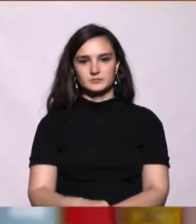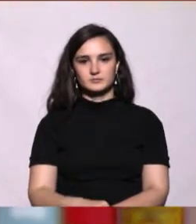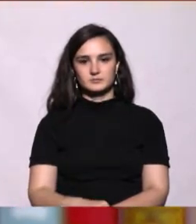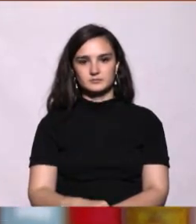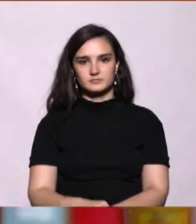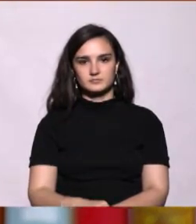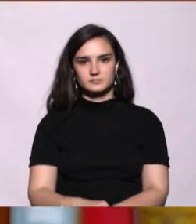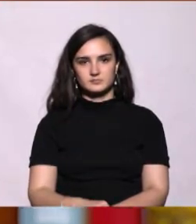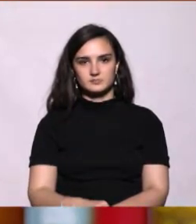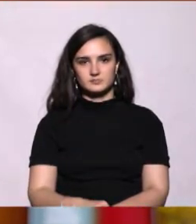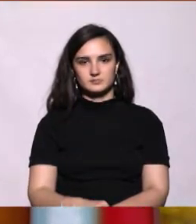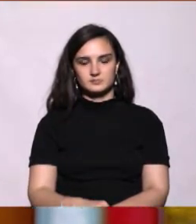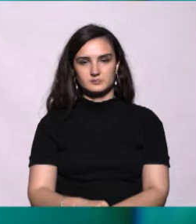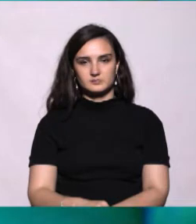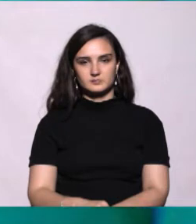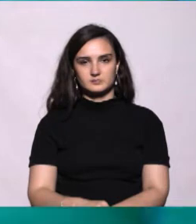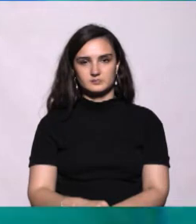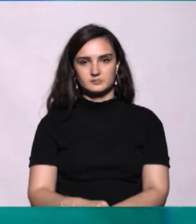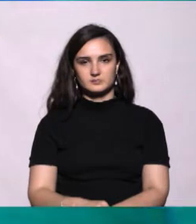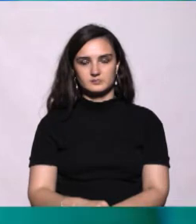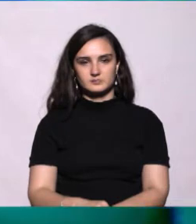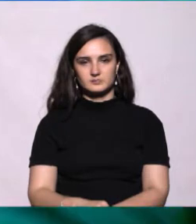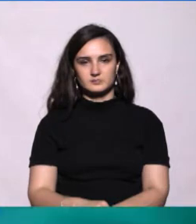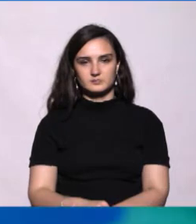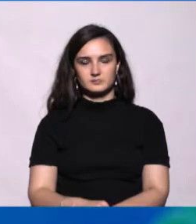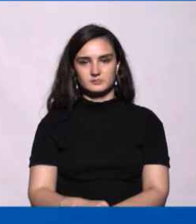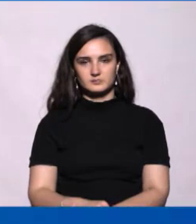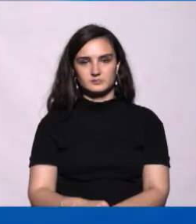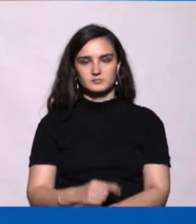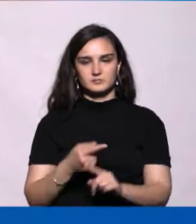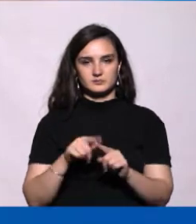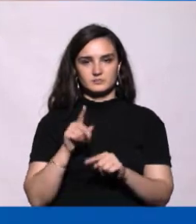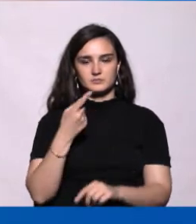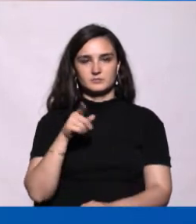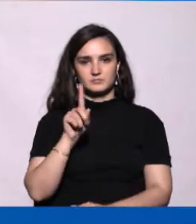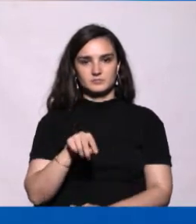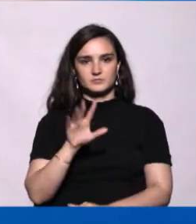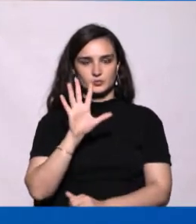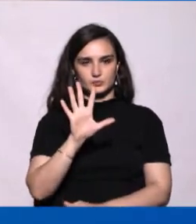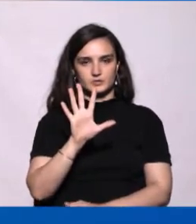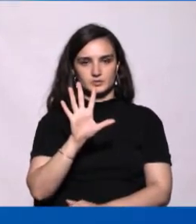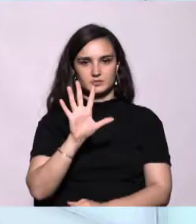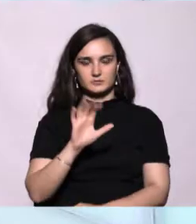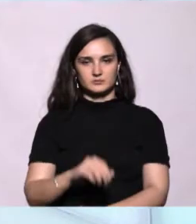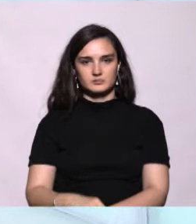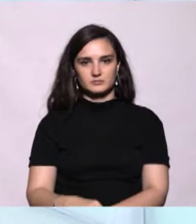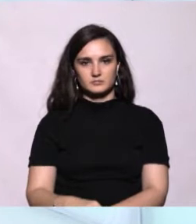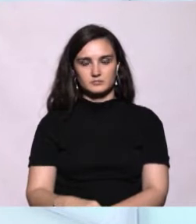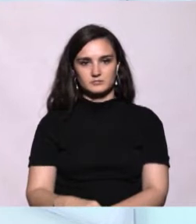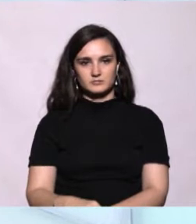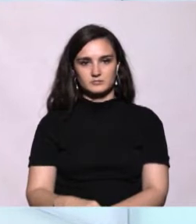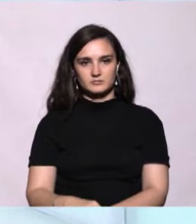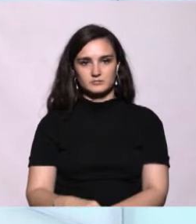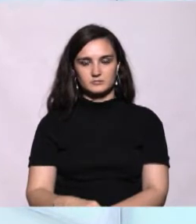five. Let's check. And it is number five. So we can